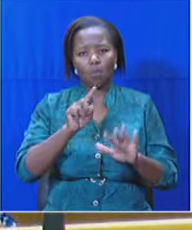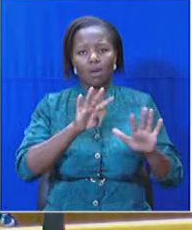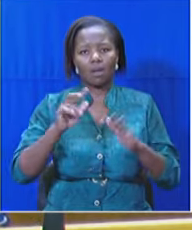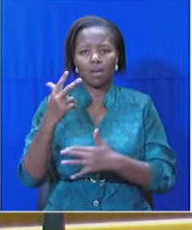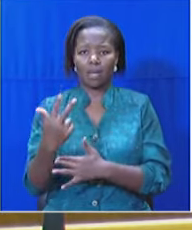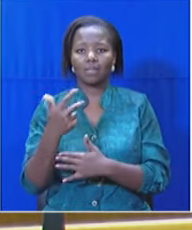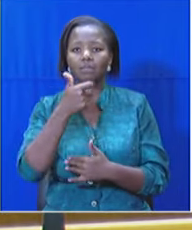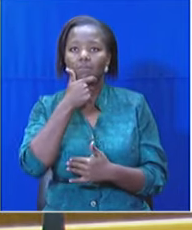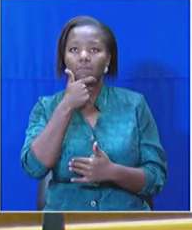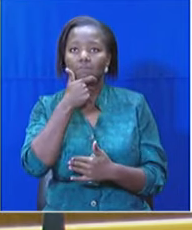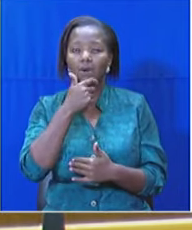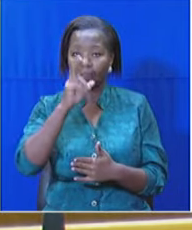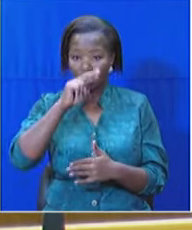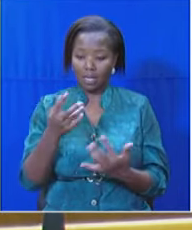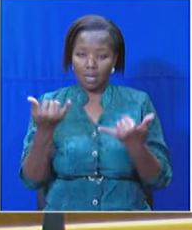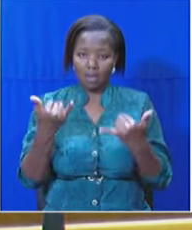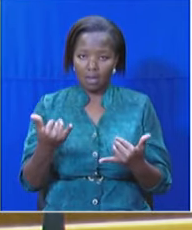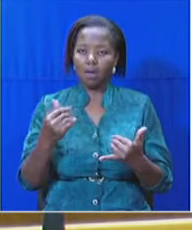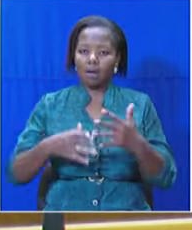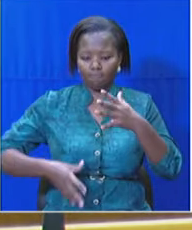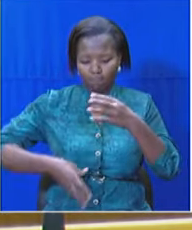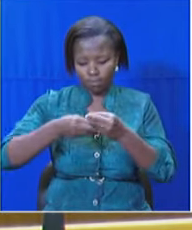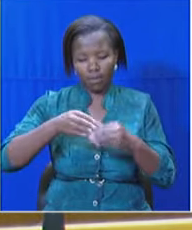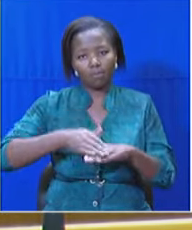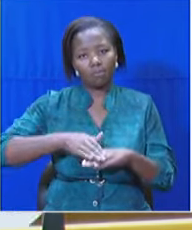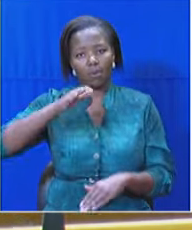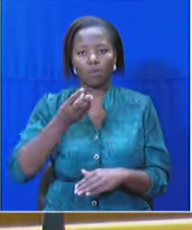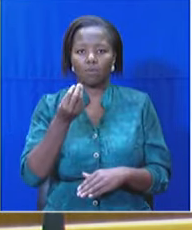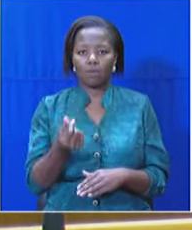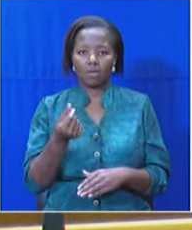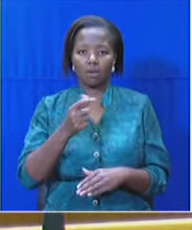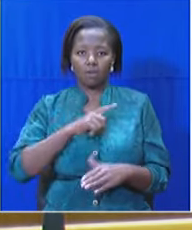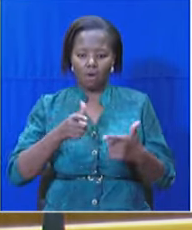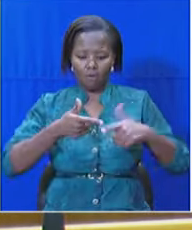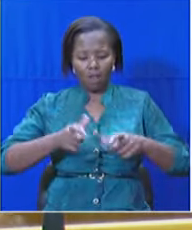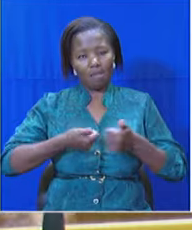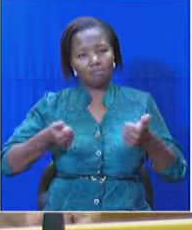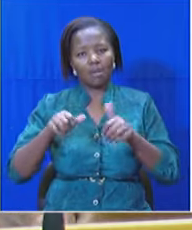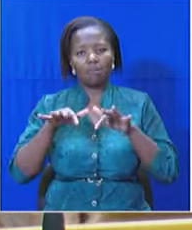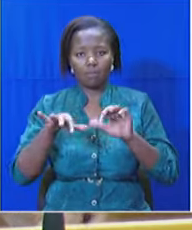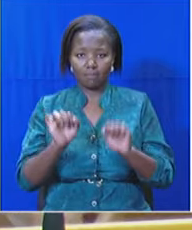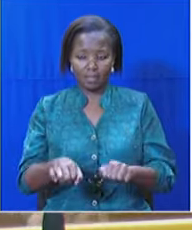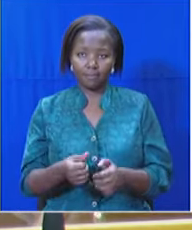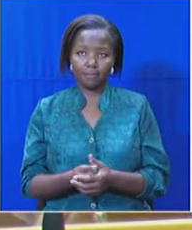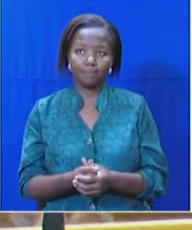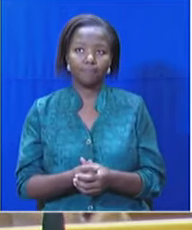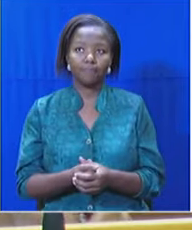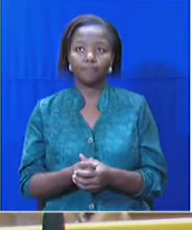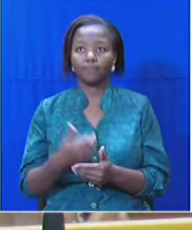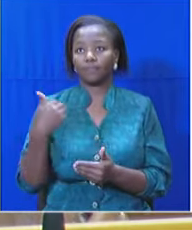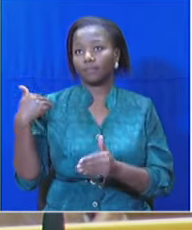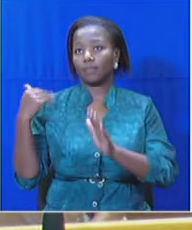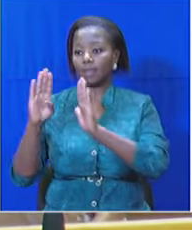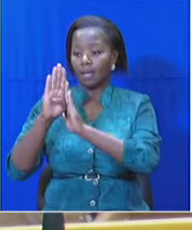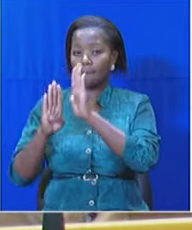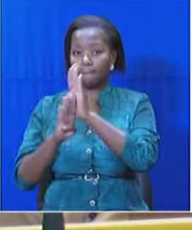be a need for additional funding at the right time to fast-track the restitution process. Expropriation bill has been